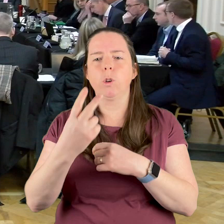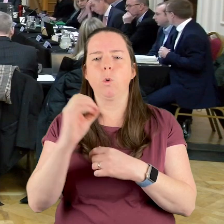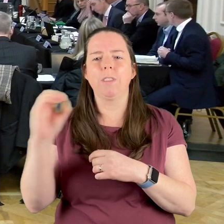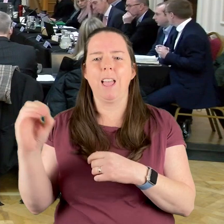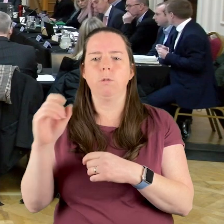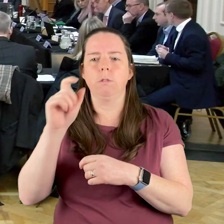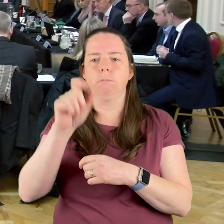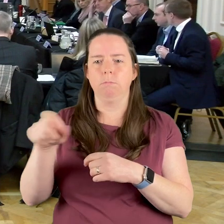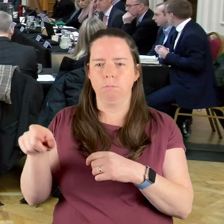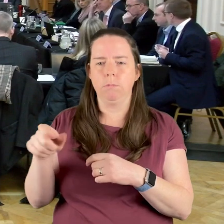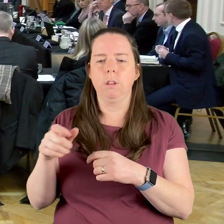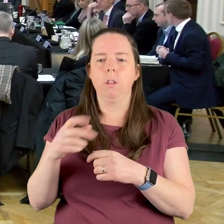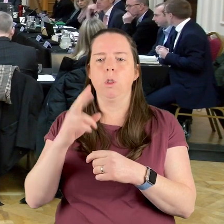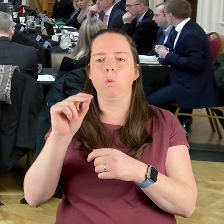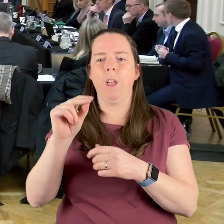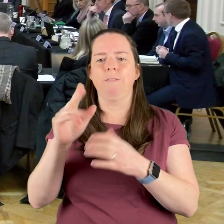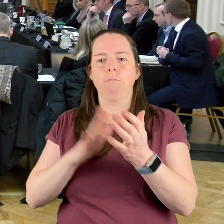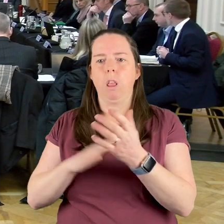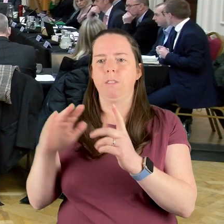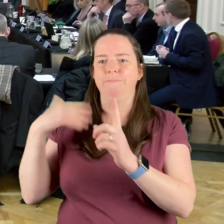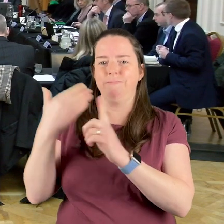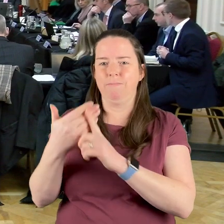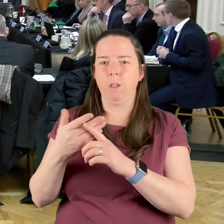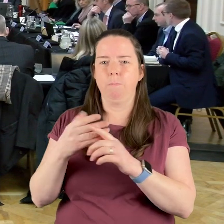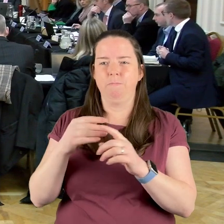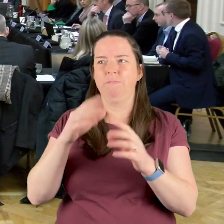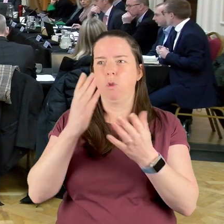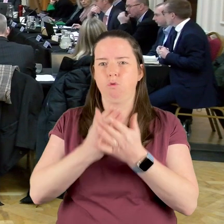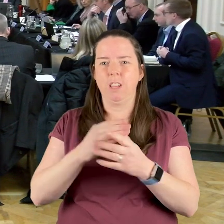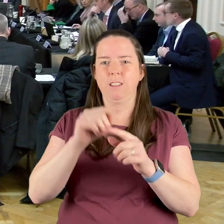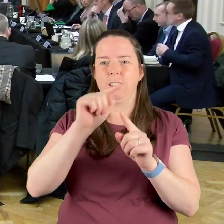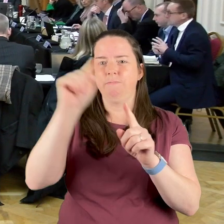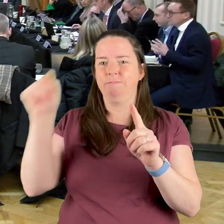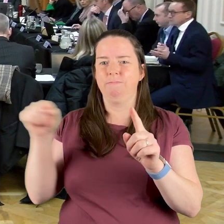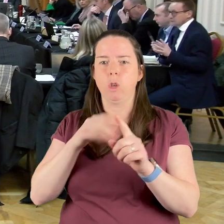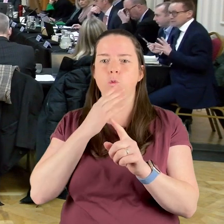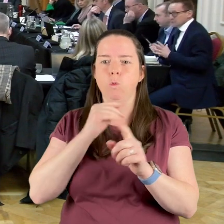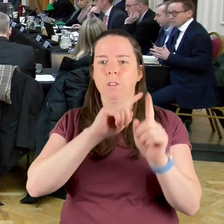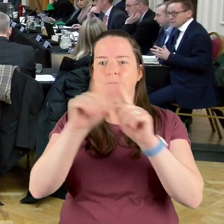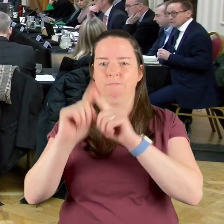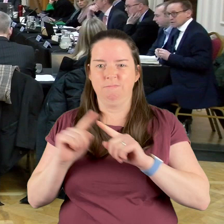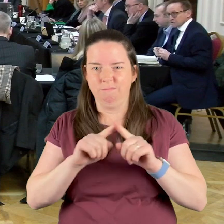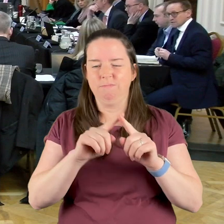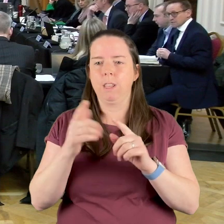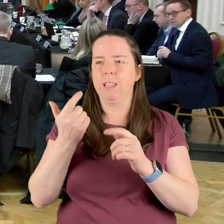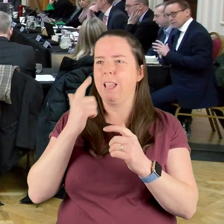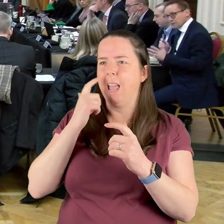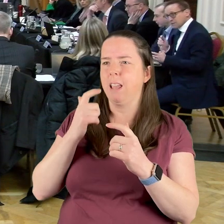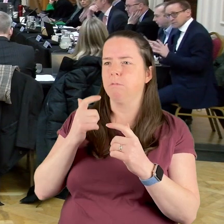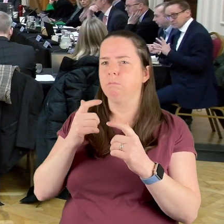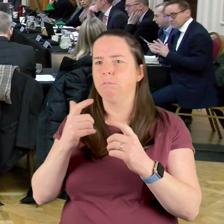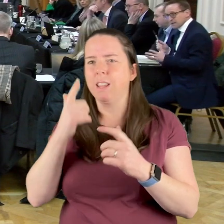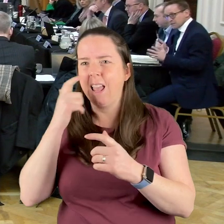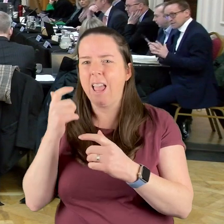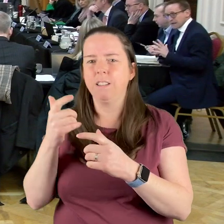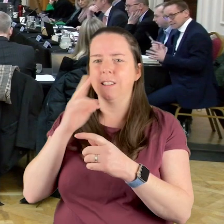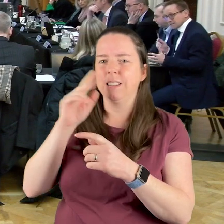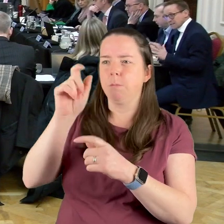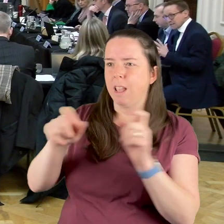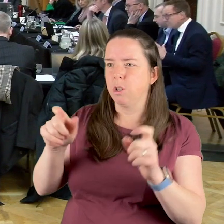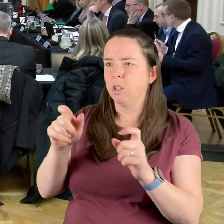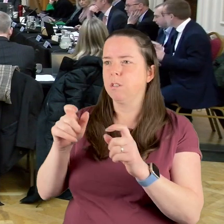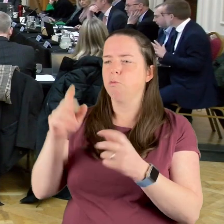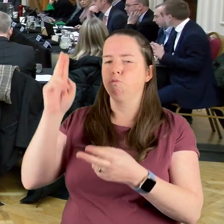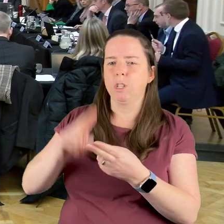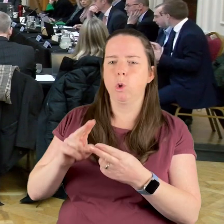aid programs, over 2,000 patients in the last 12 months, have moved between trusts where we can sort of match